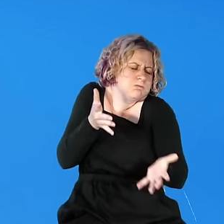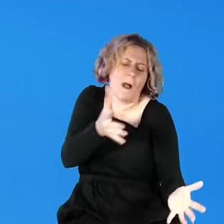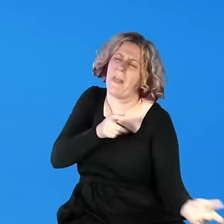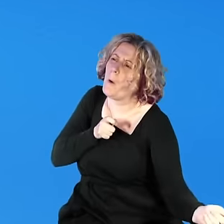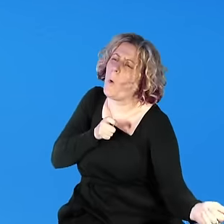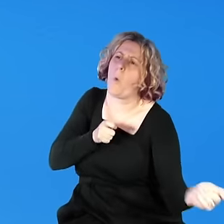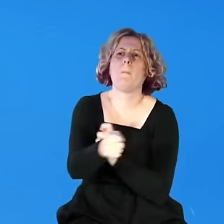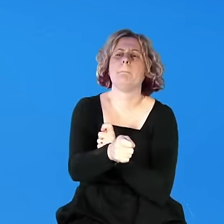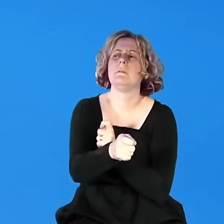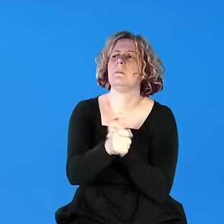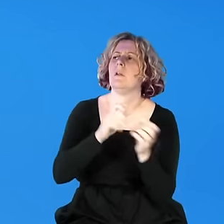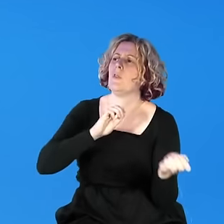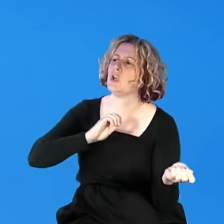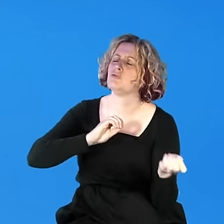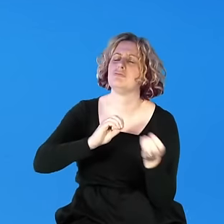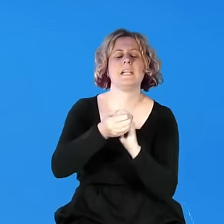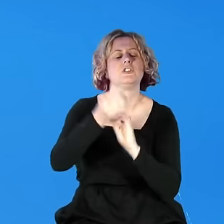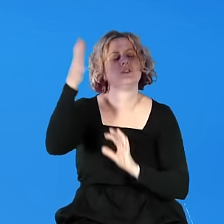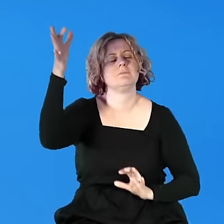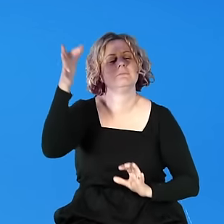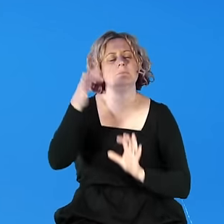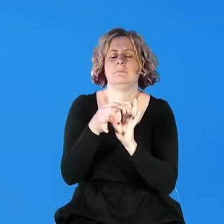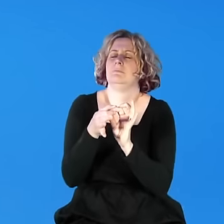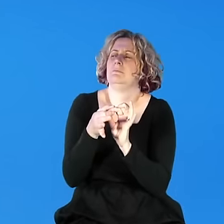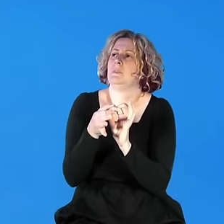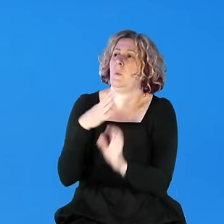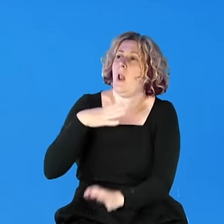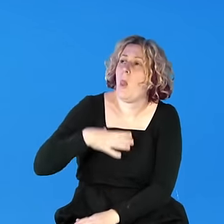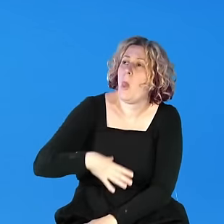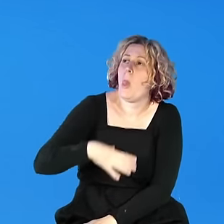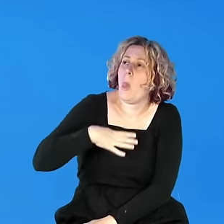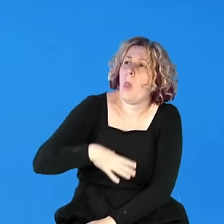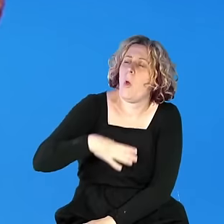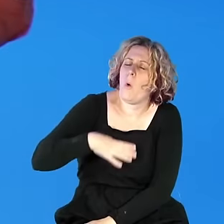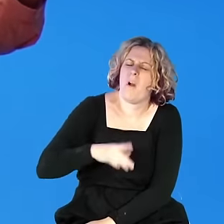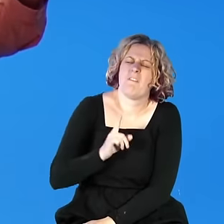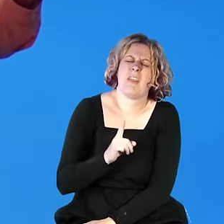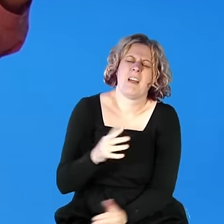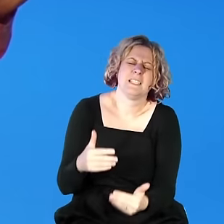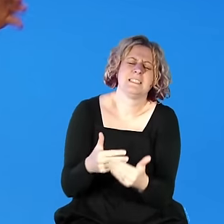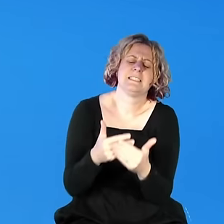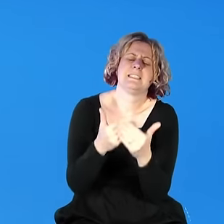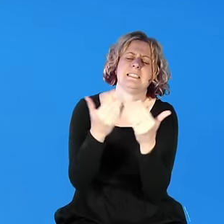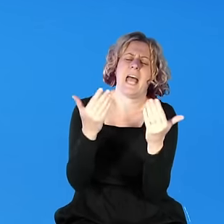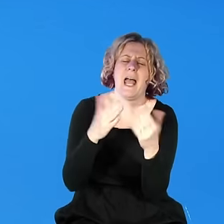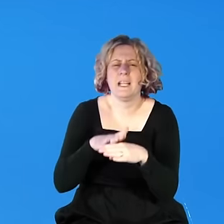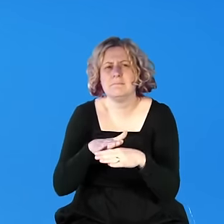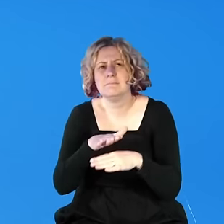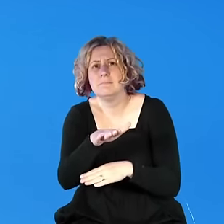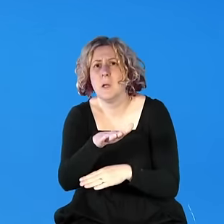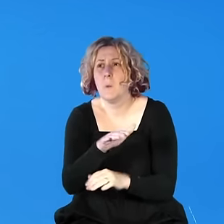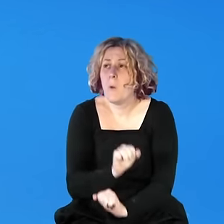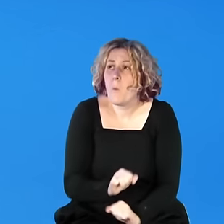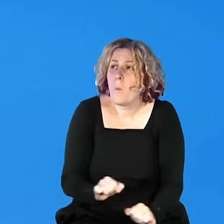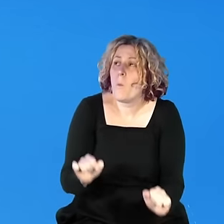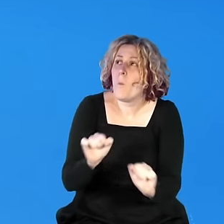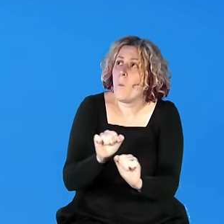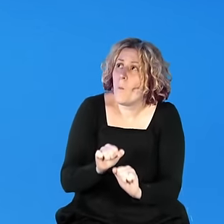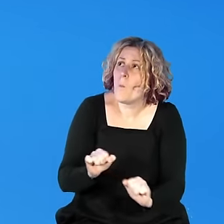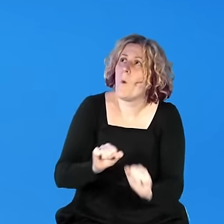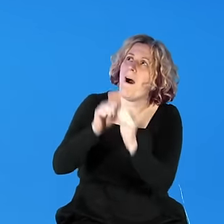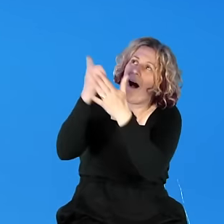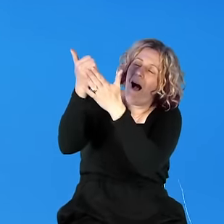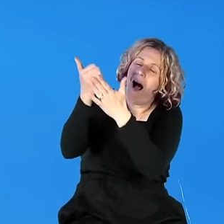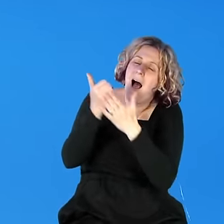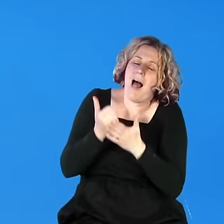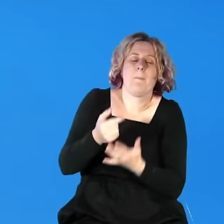creation. Father, we long for that day. And as we wait for that day, help us to play